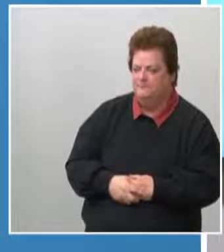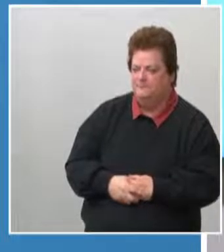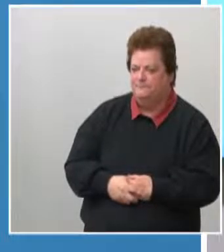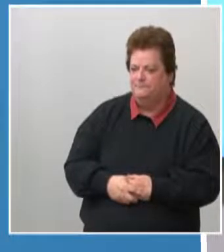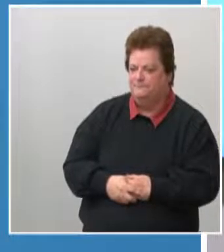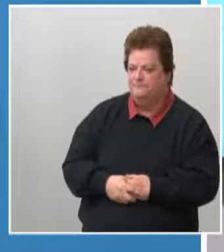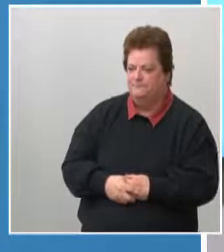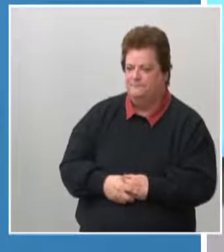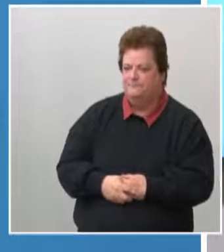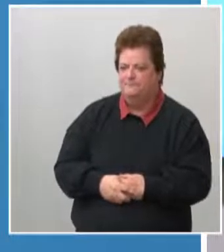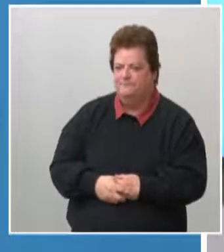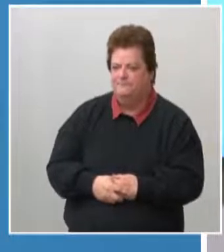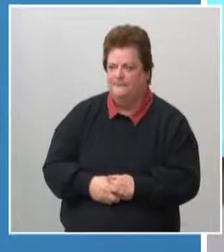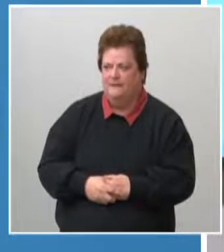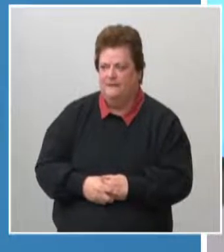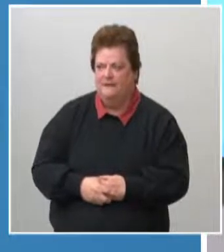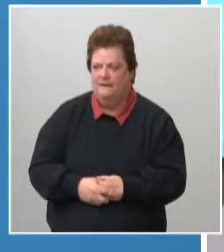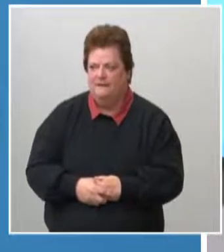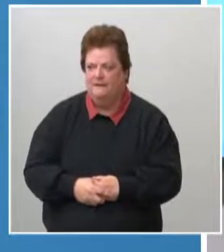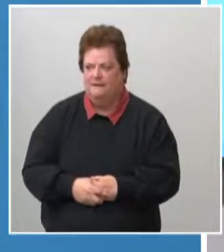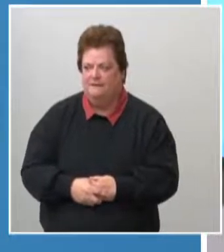Okay.